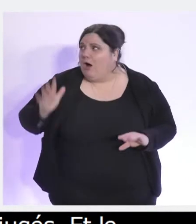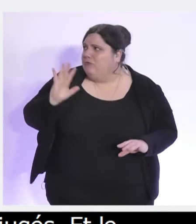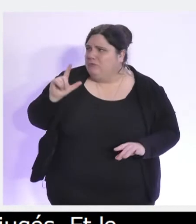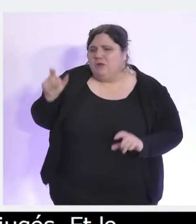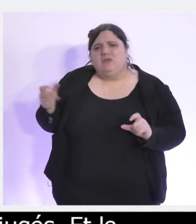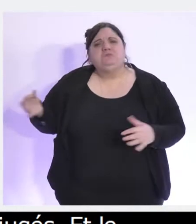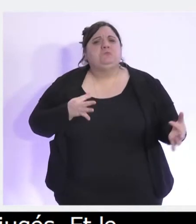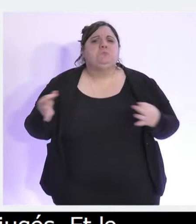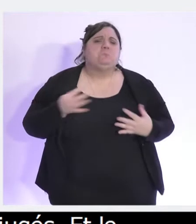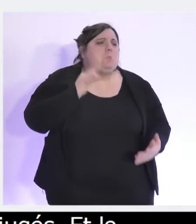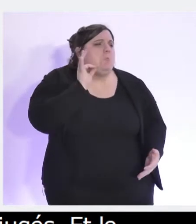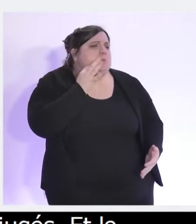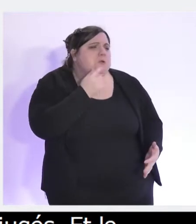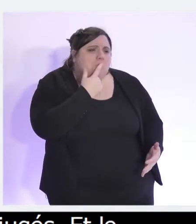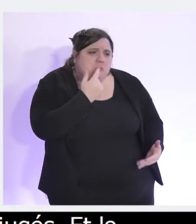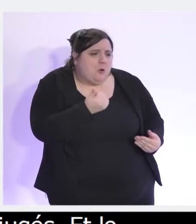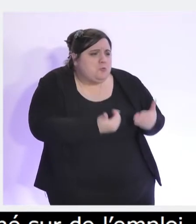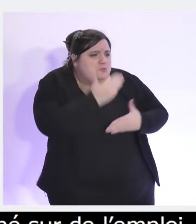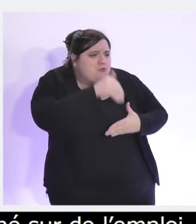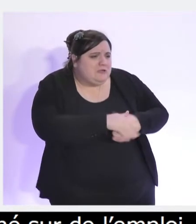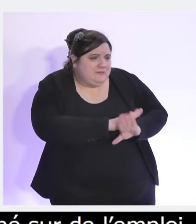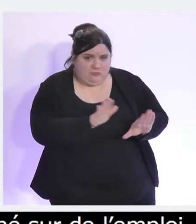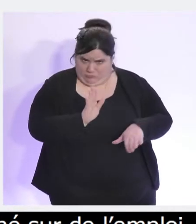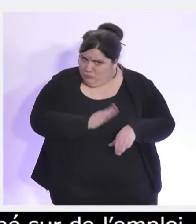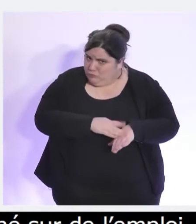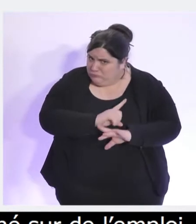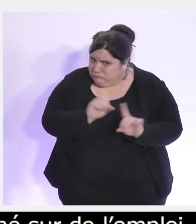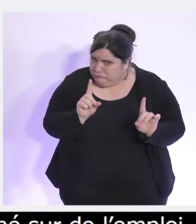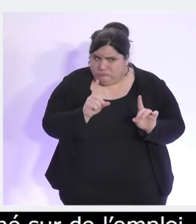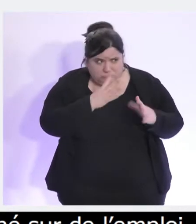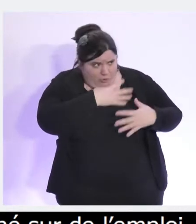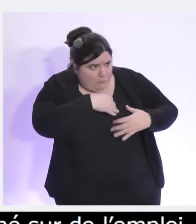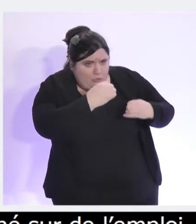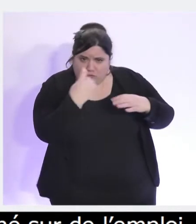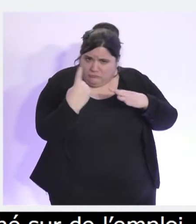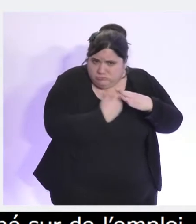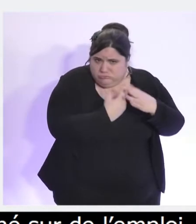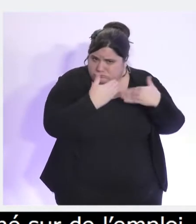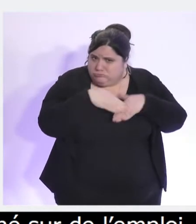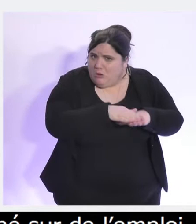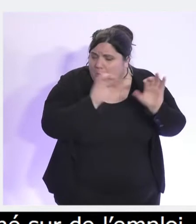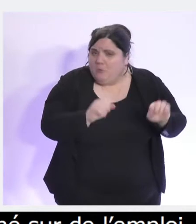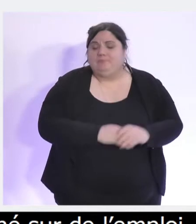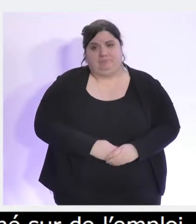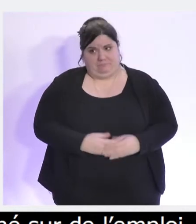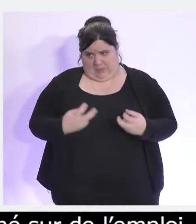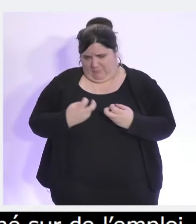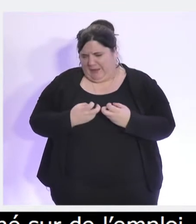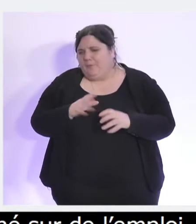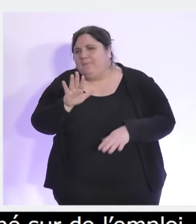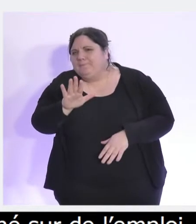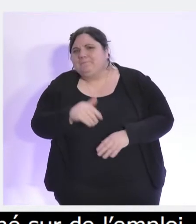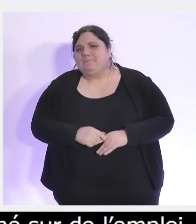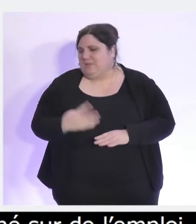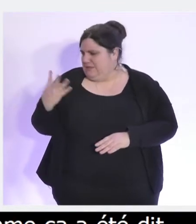in France, and year after year, I think that employers saw this as included sourcing. So a couple of